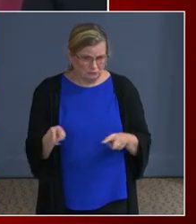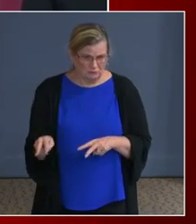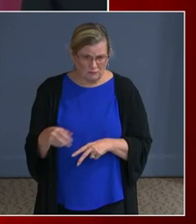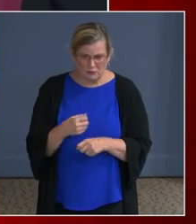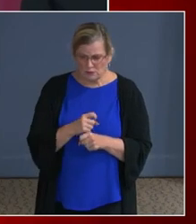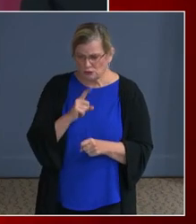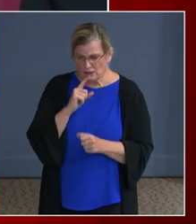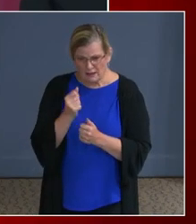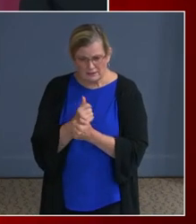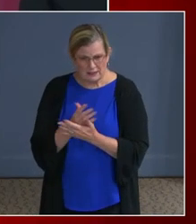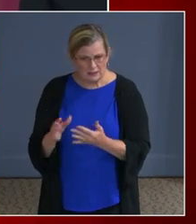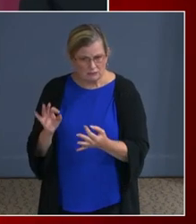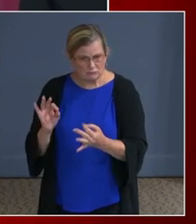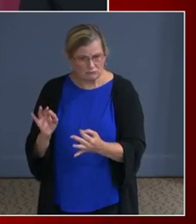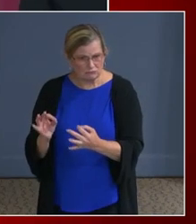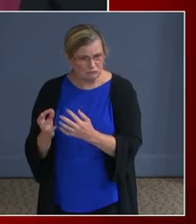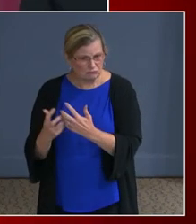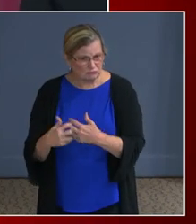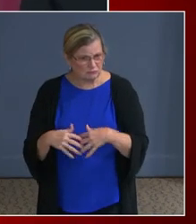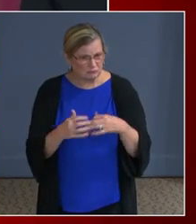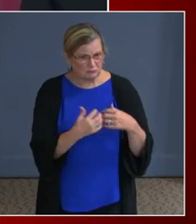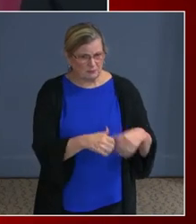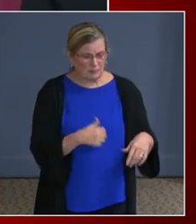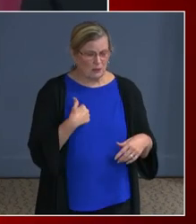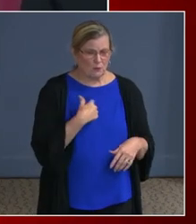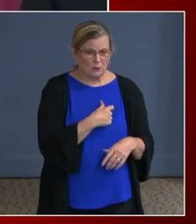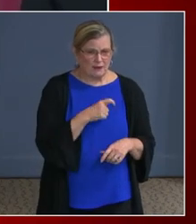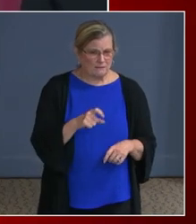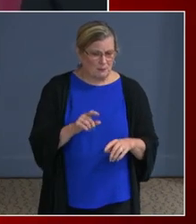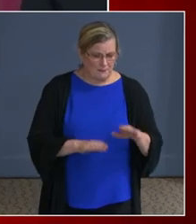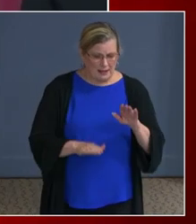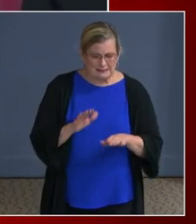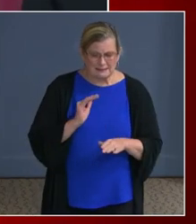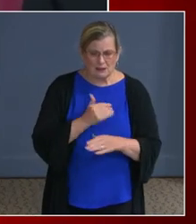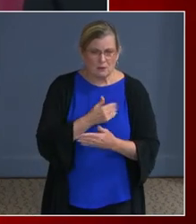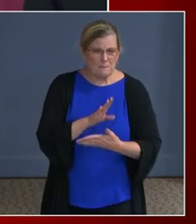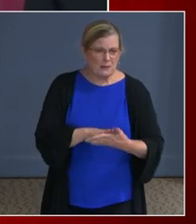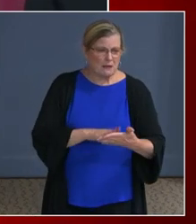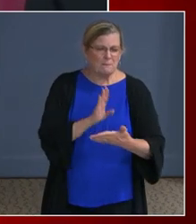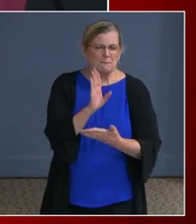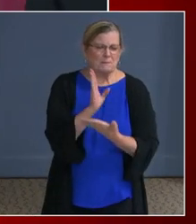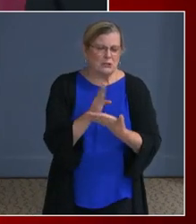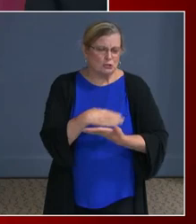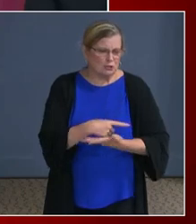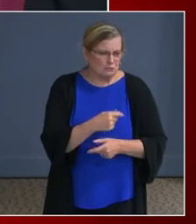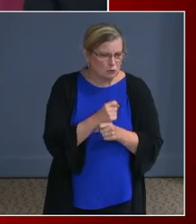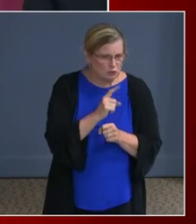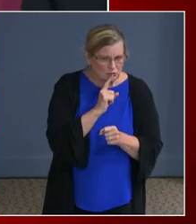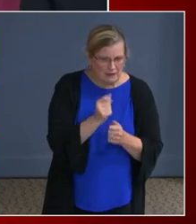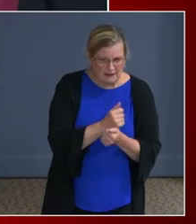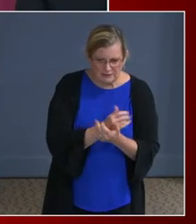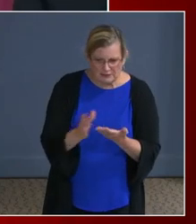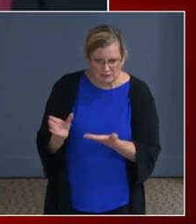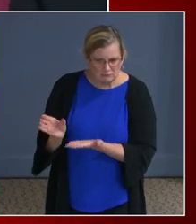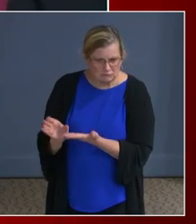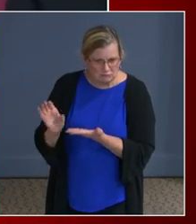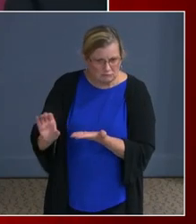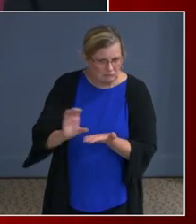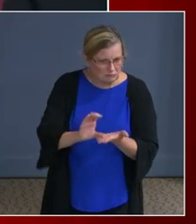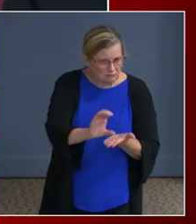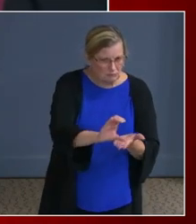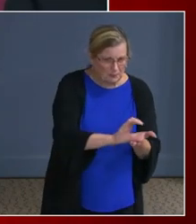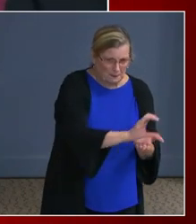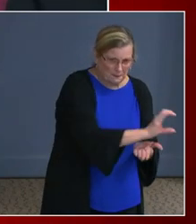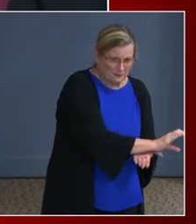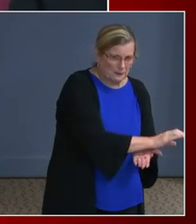is, what we believe we should do and must do, and our law says we must. You are right to say,